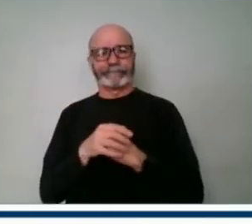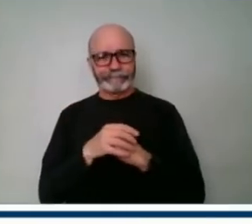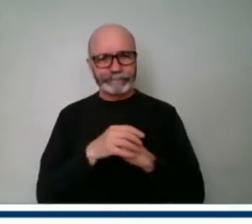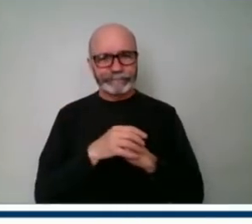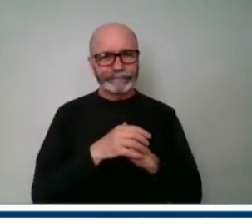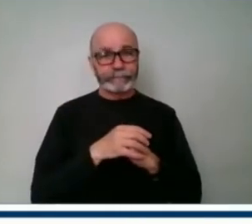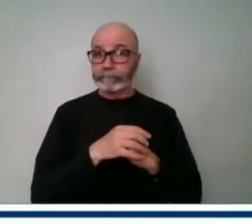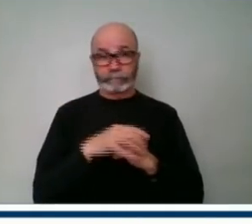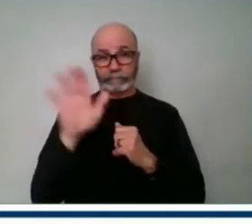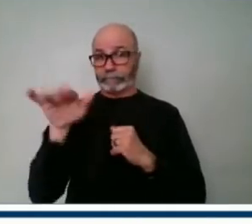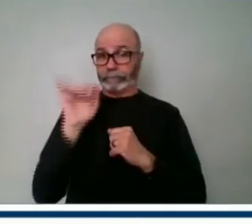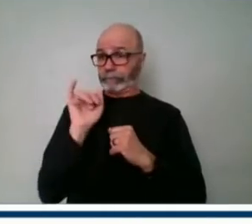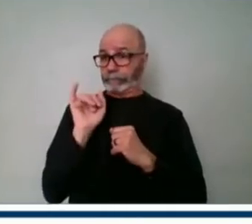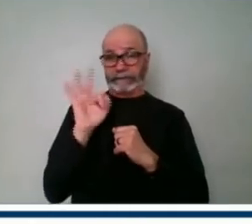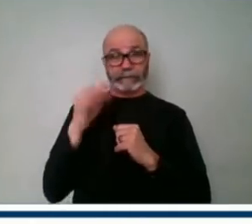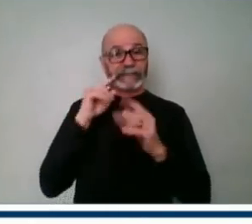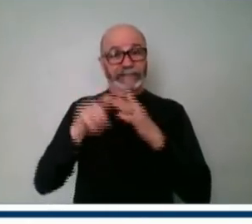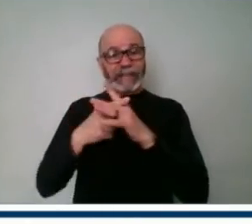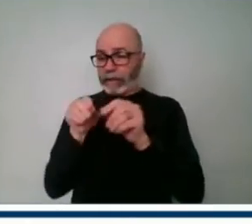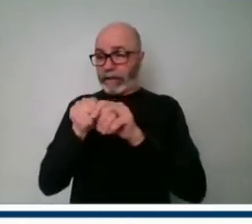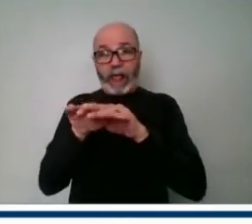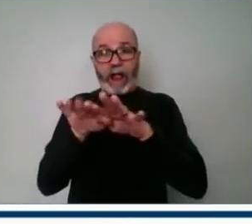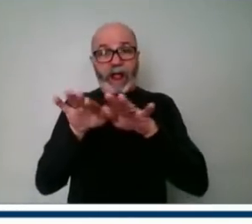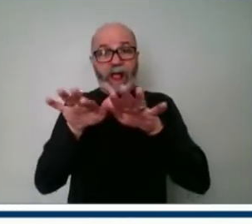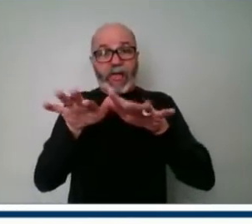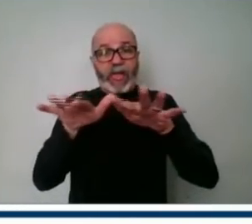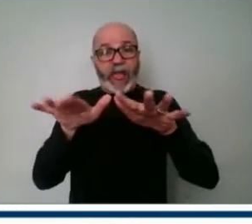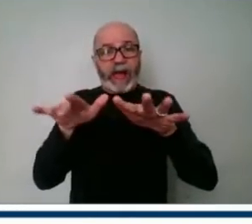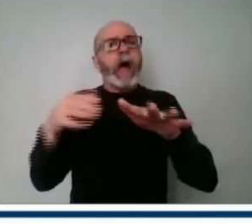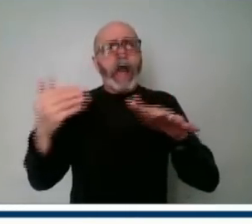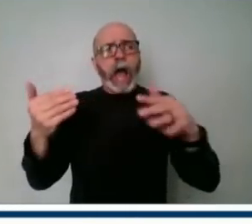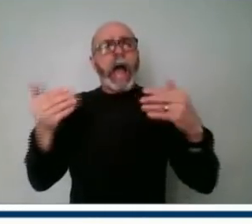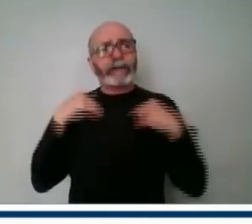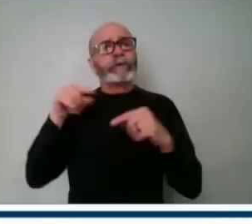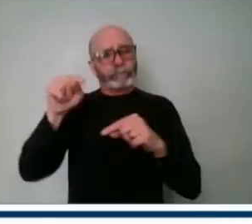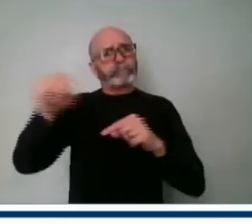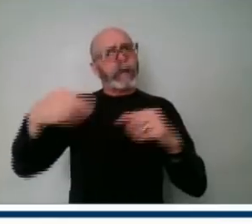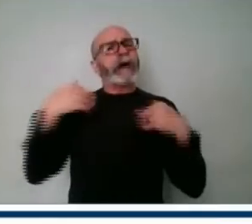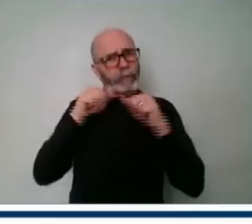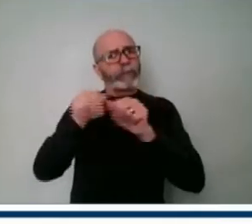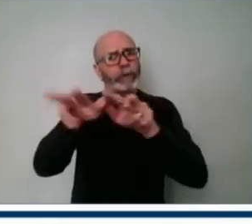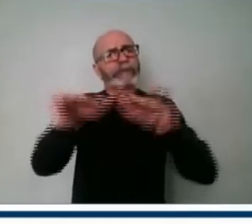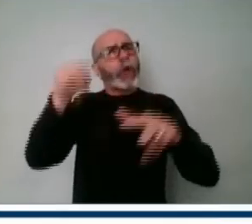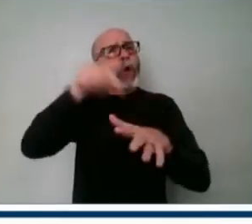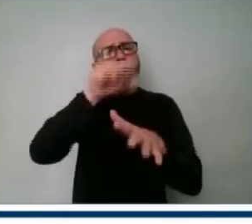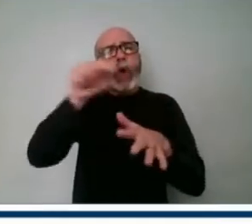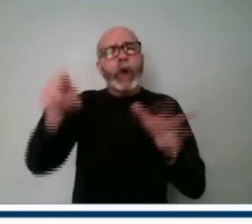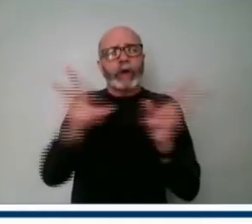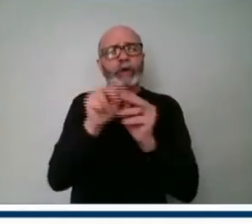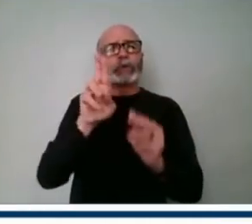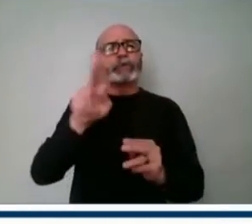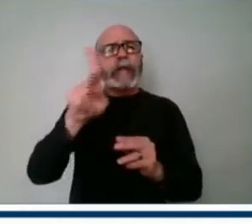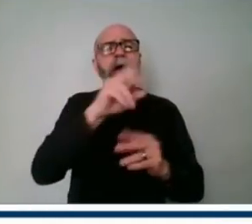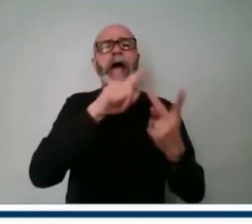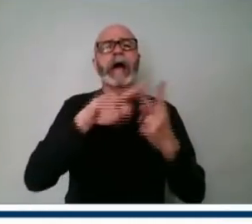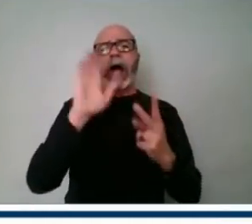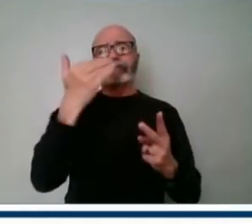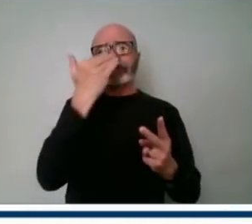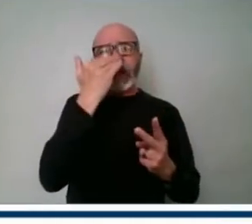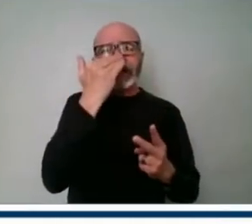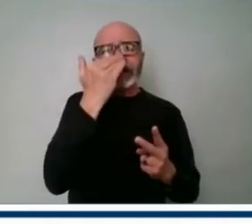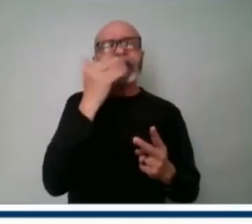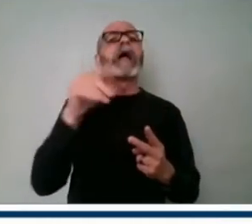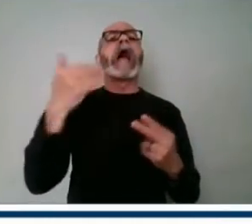again. We do have the variant here. We've had both the South African and the UK variant, and we have active cases right now that are linked to variant